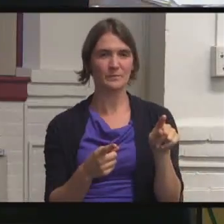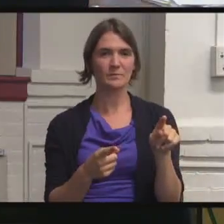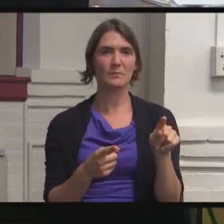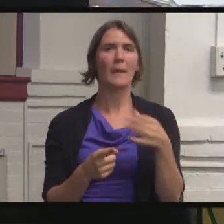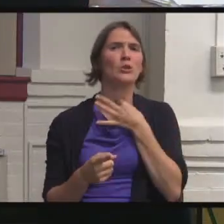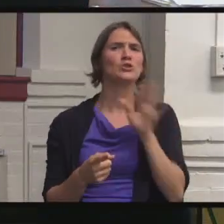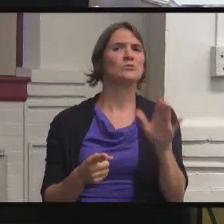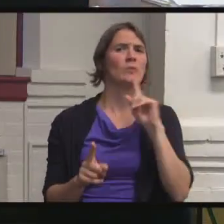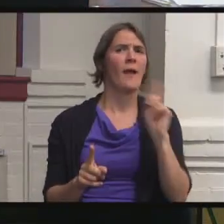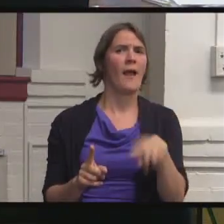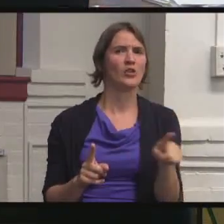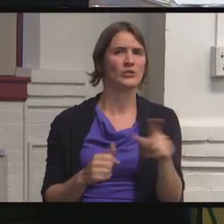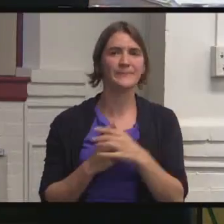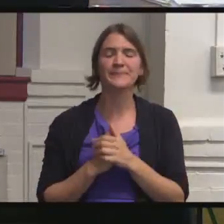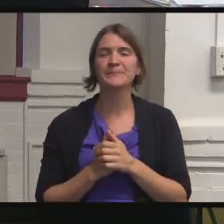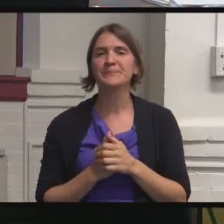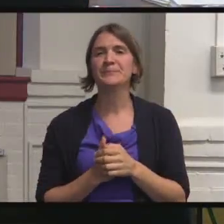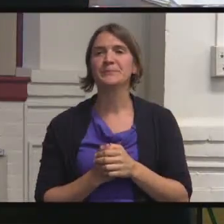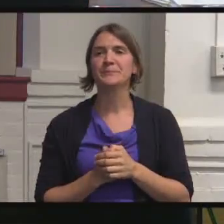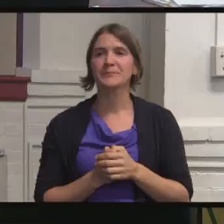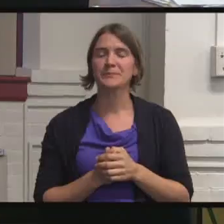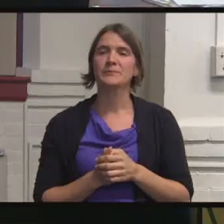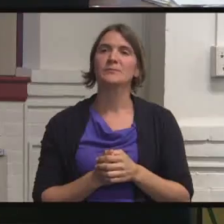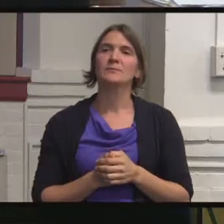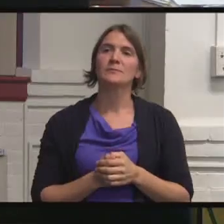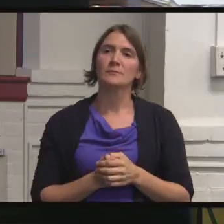hear his reaction. So